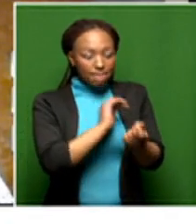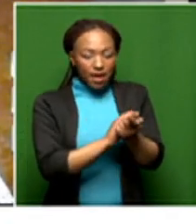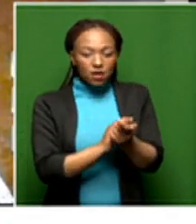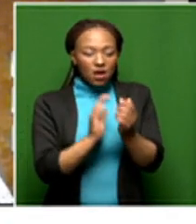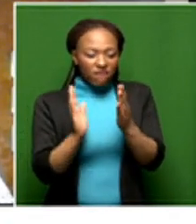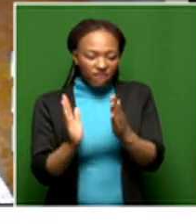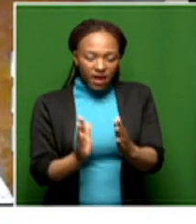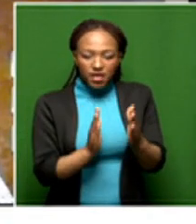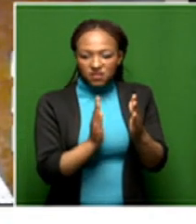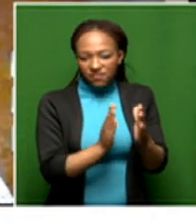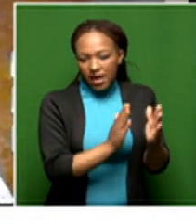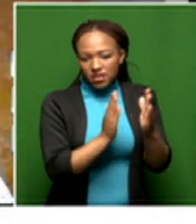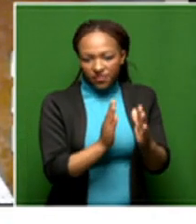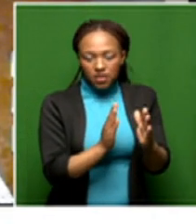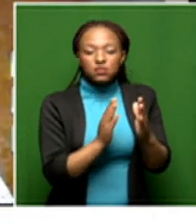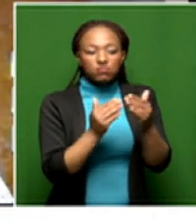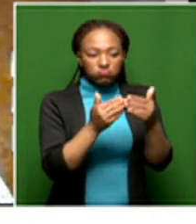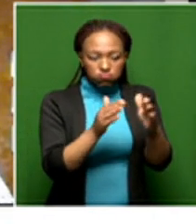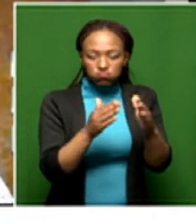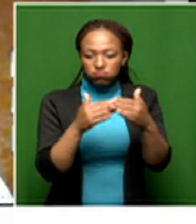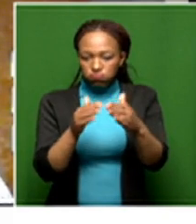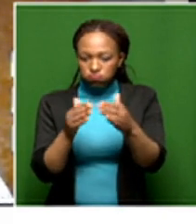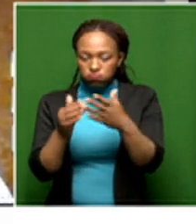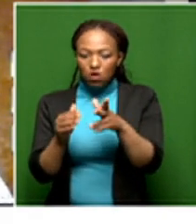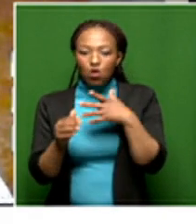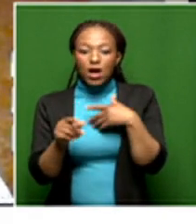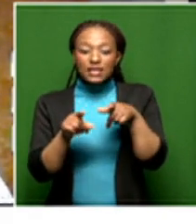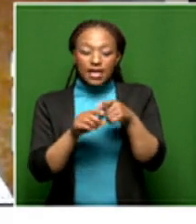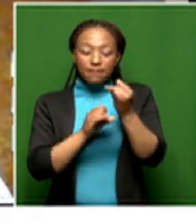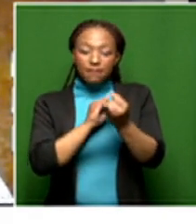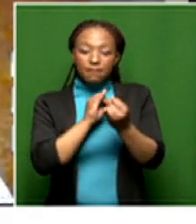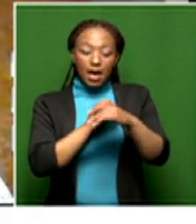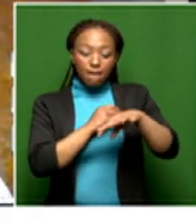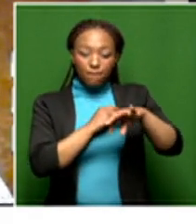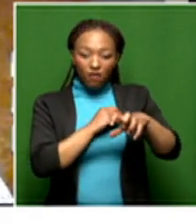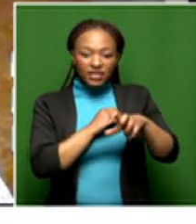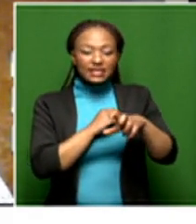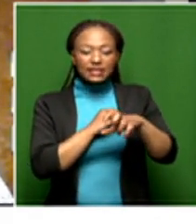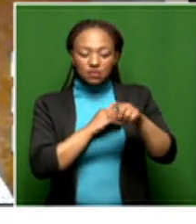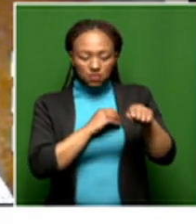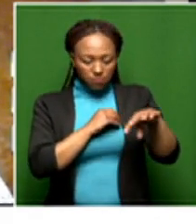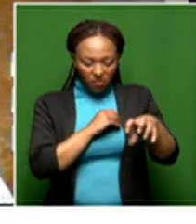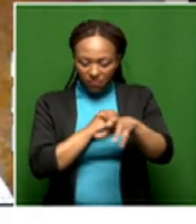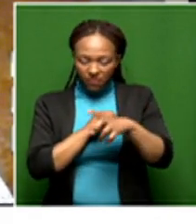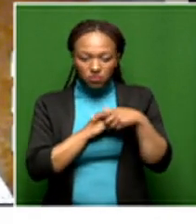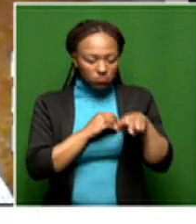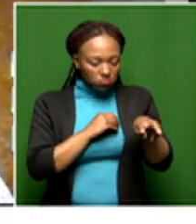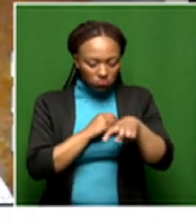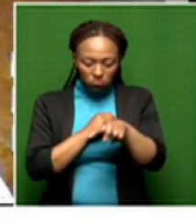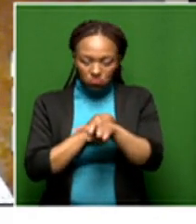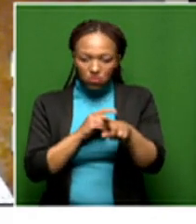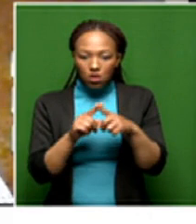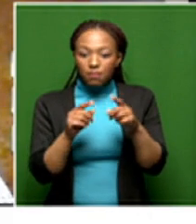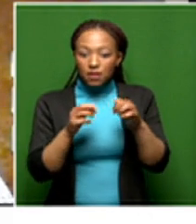phased approach, of course, since we saw interprovincial resume in a lockdown level 2, did local travel